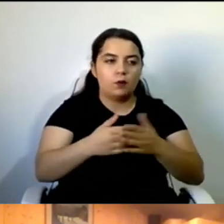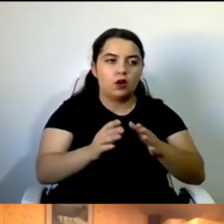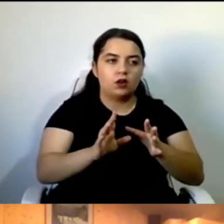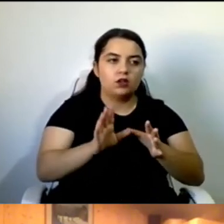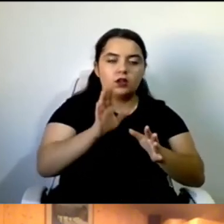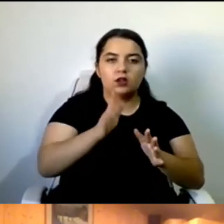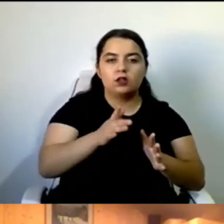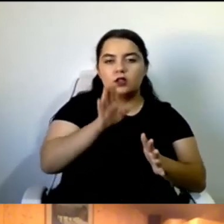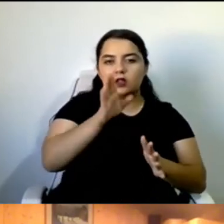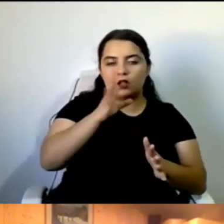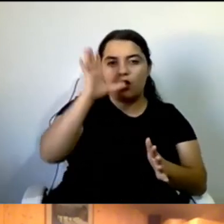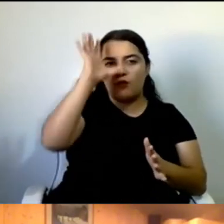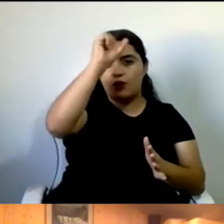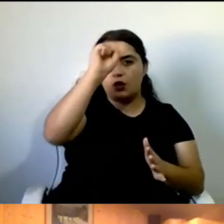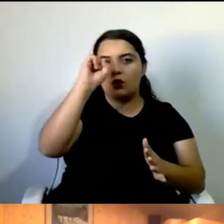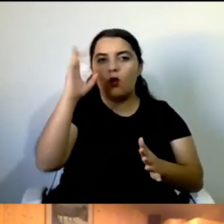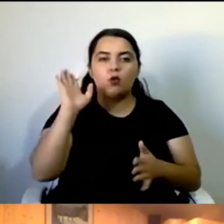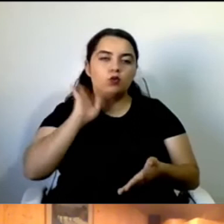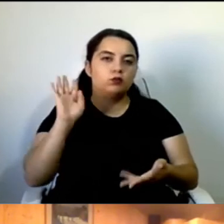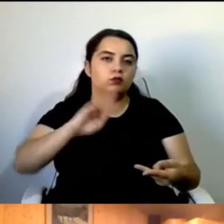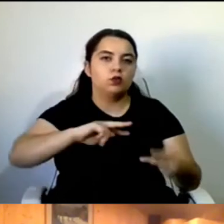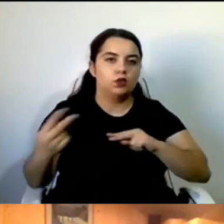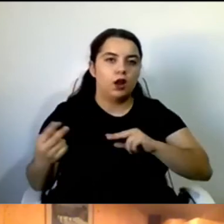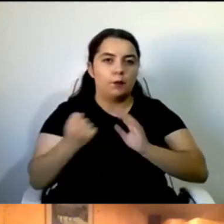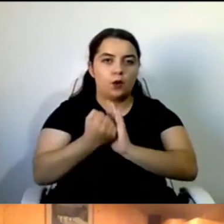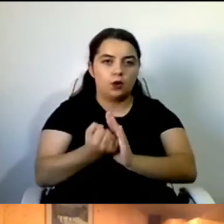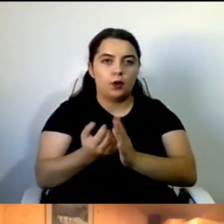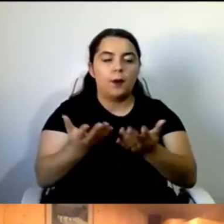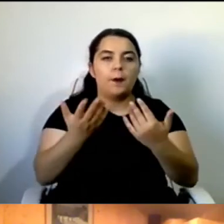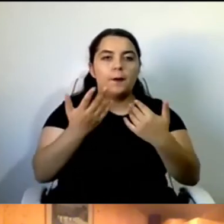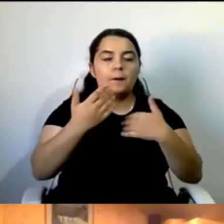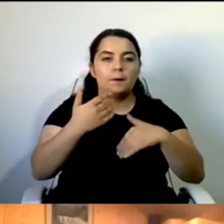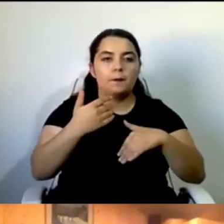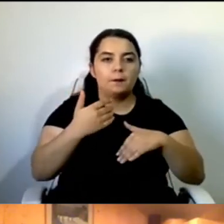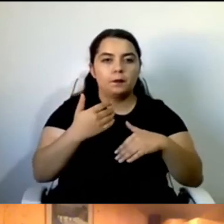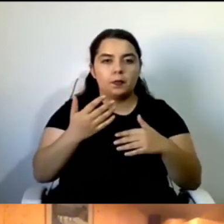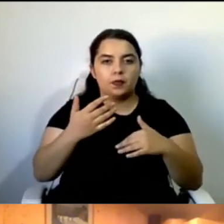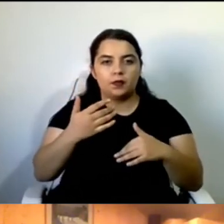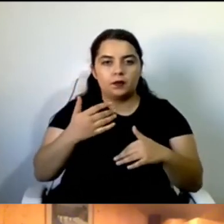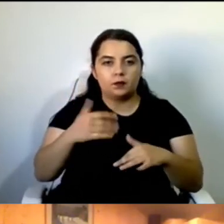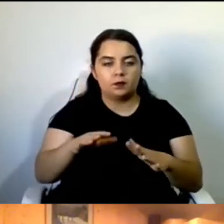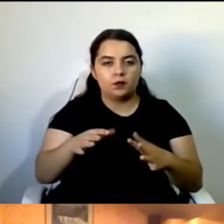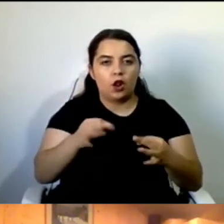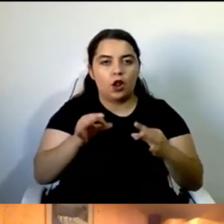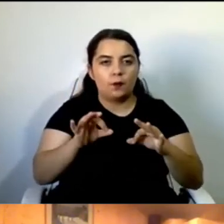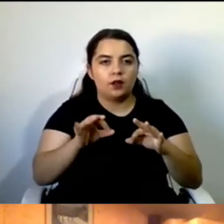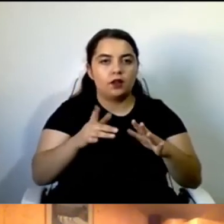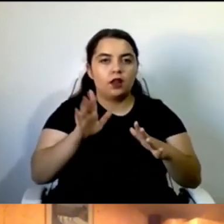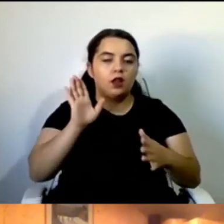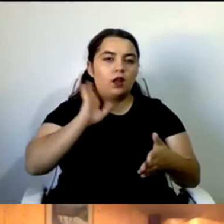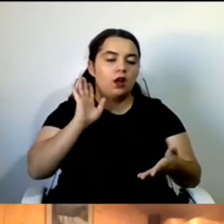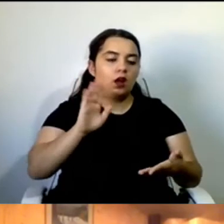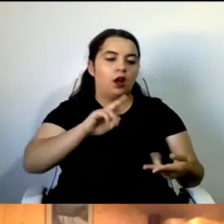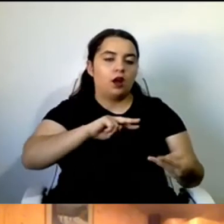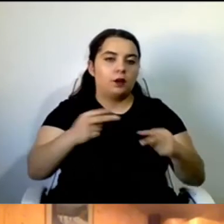state, the city pays the first 20 hours. And then when Suzanne, she said she had 90 hours, those other 70 hours would be paid